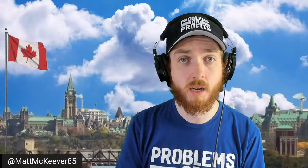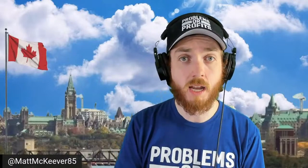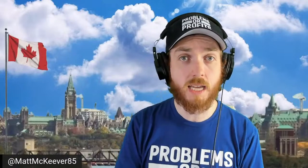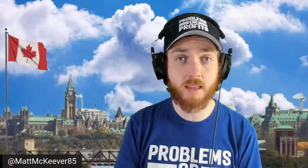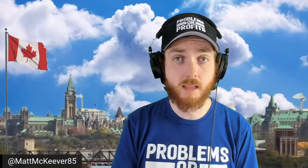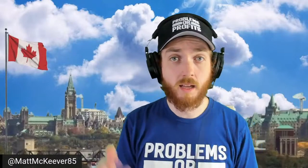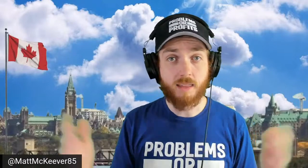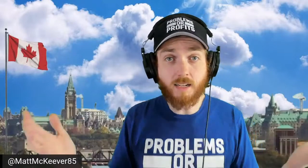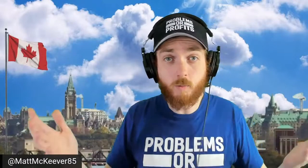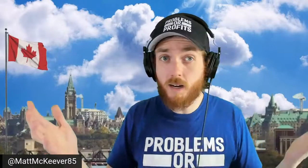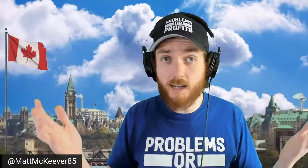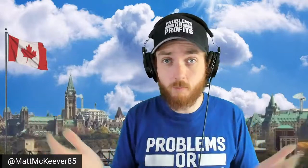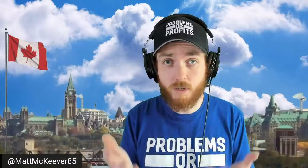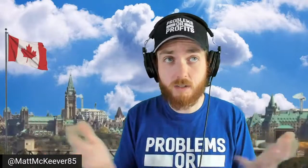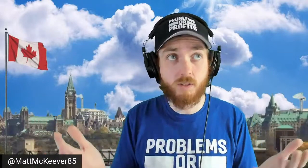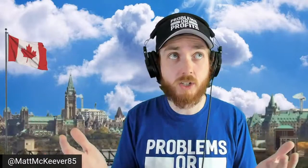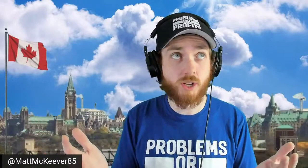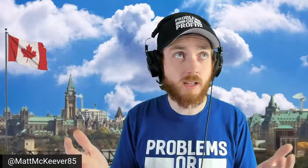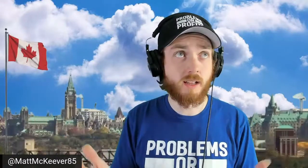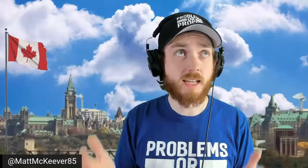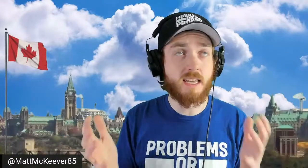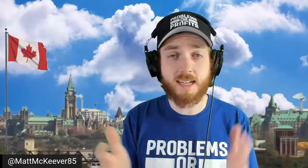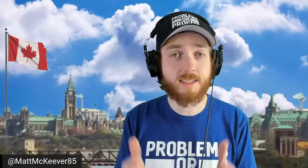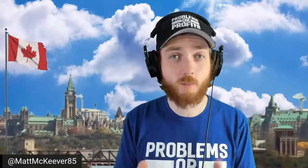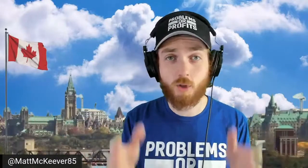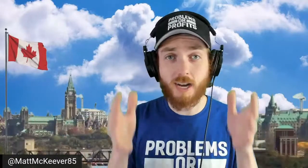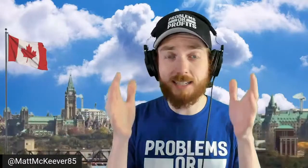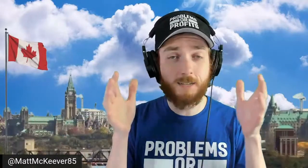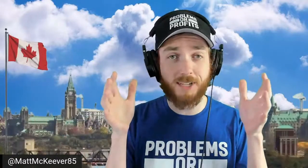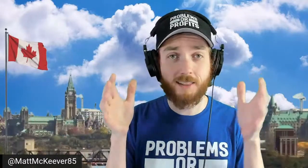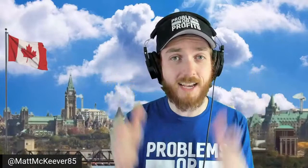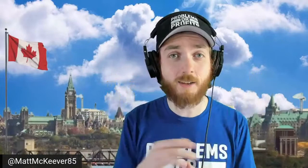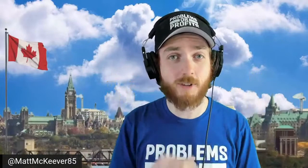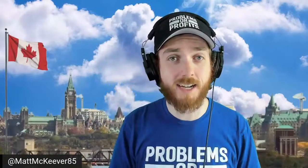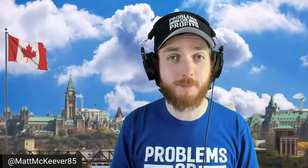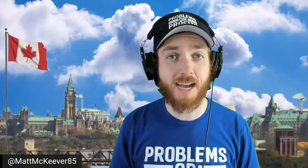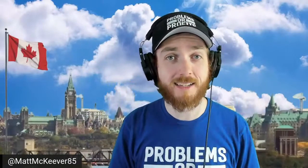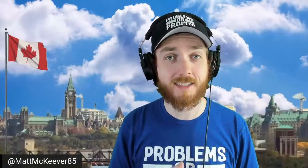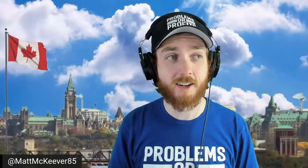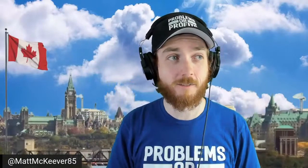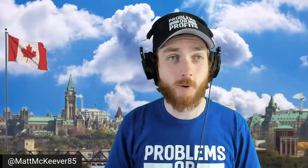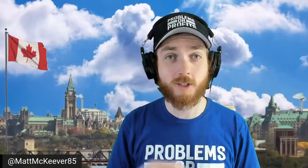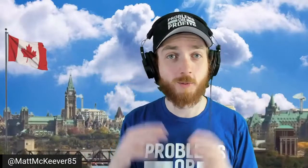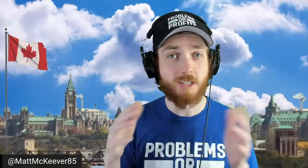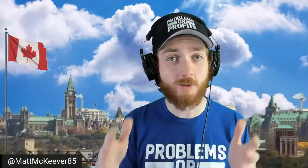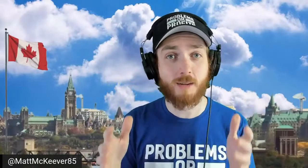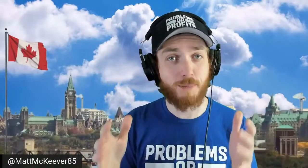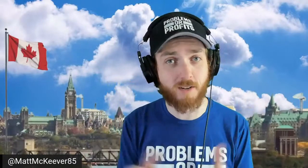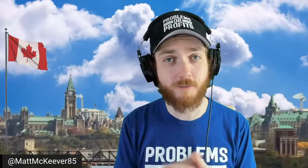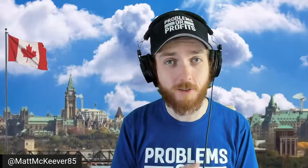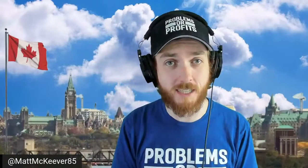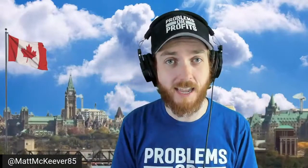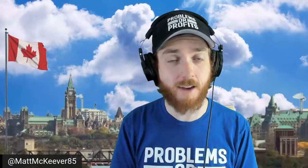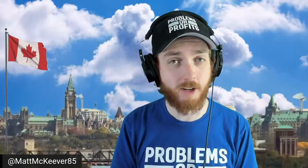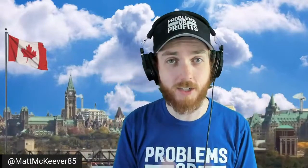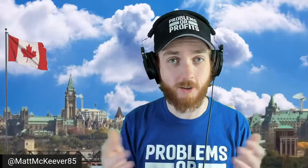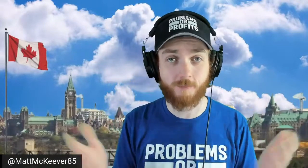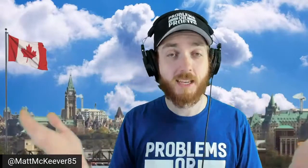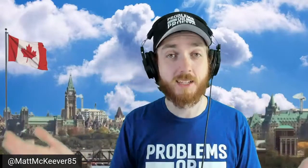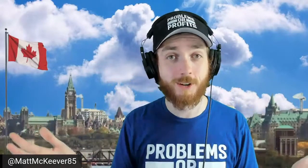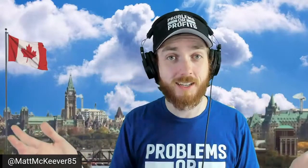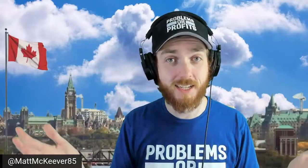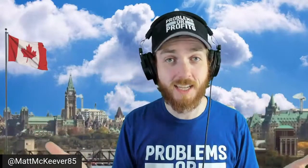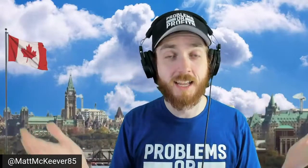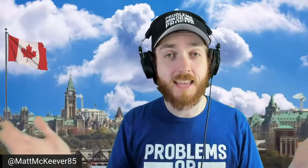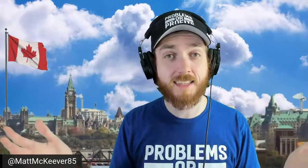change. And that's why we do this shit. Like, yes, you guys seem to like it when I get mad at Doug Ford, so we do get better views than average, so